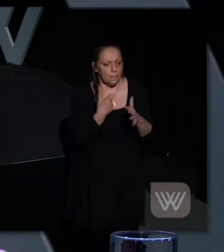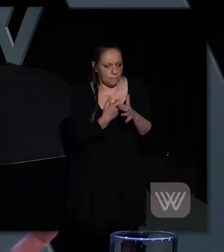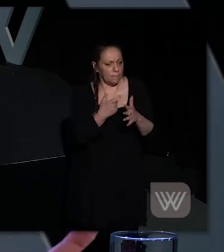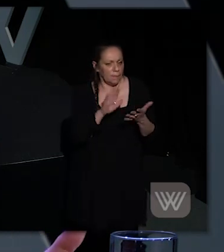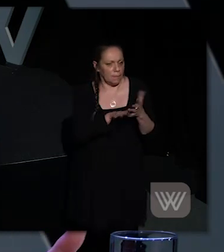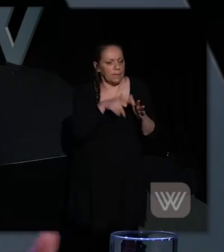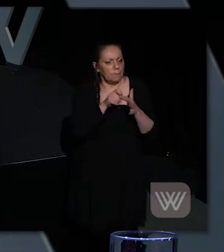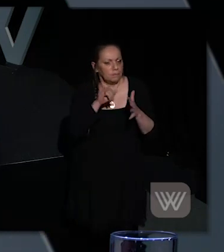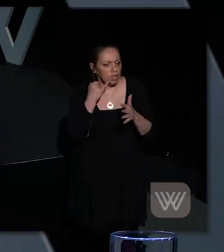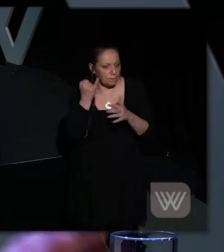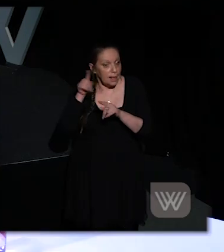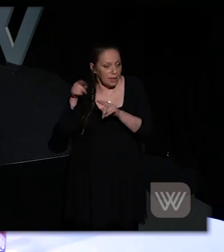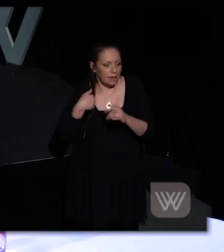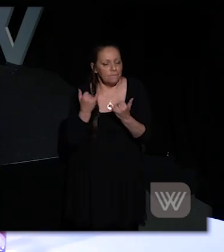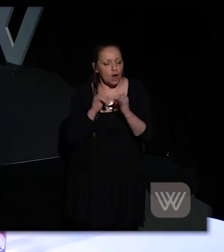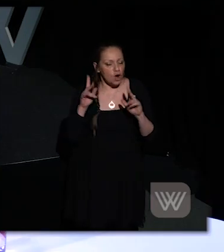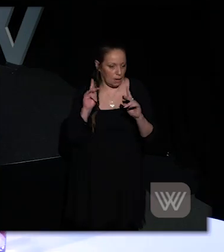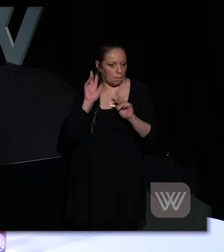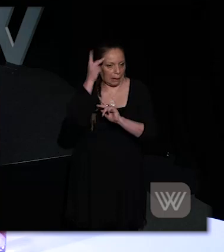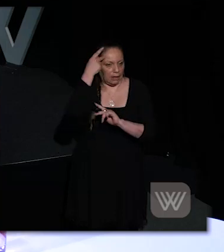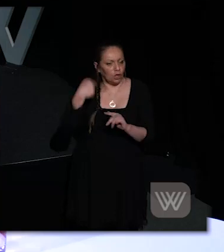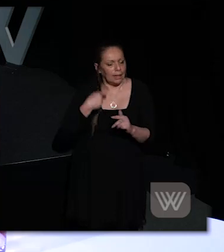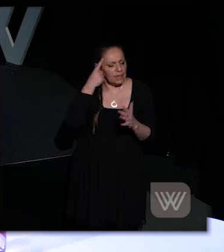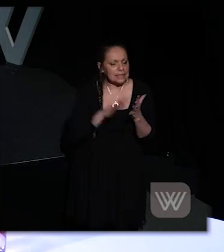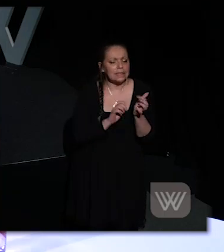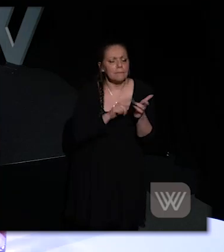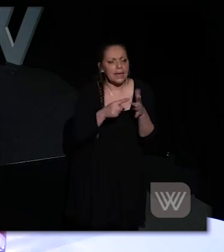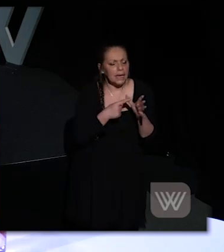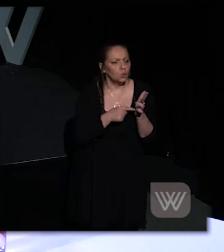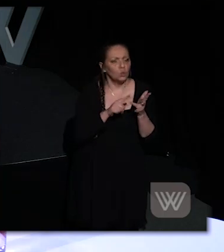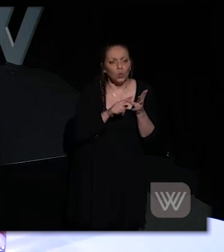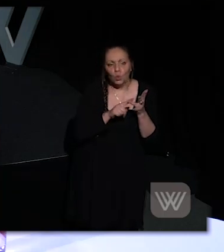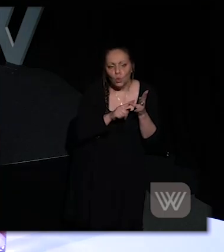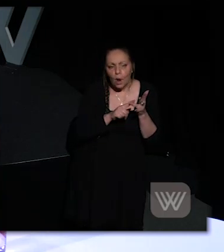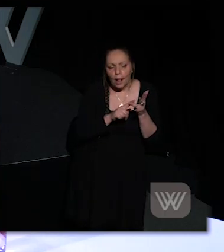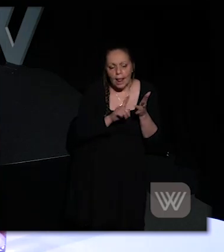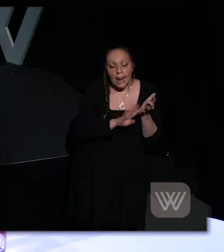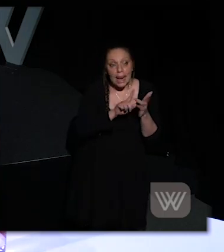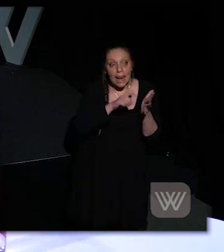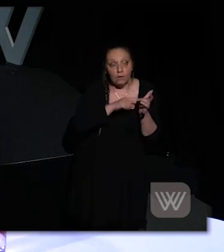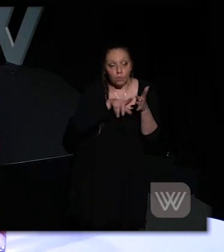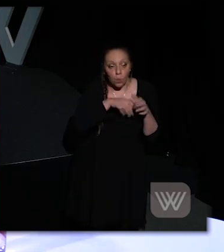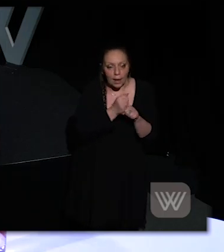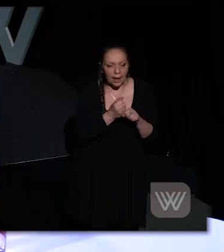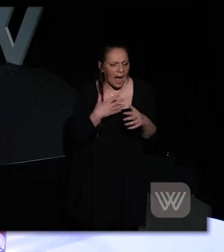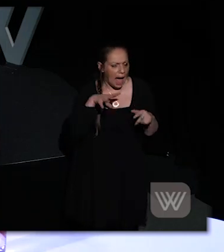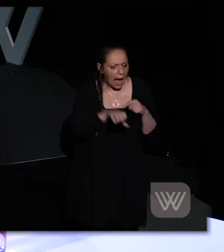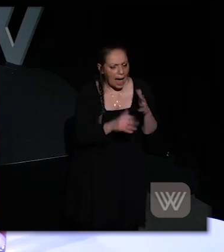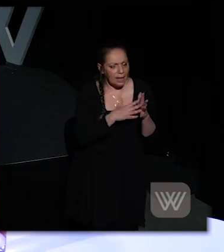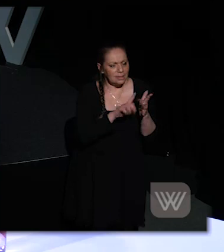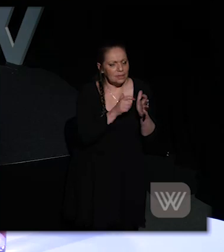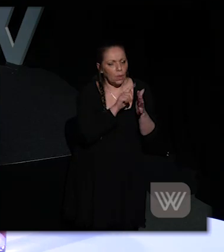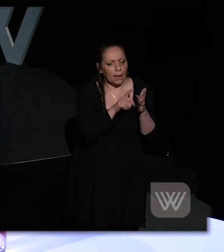He thinks the media is too left-wing. He hates Wikipedia. He thinks that Wikipedia controls information, and so that's a